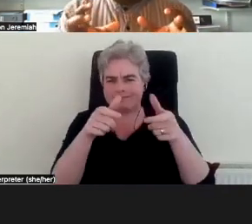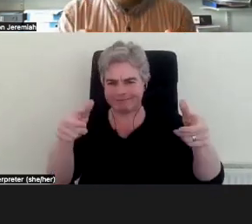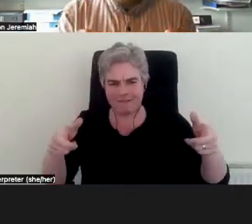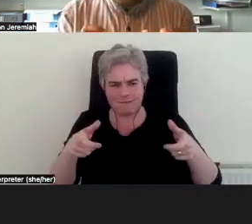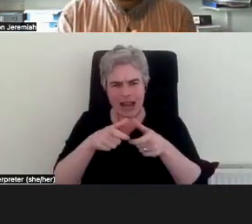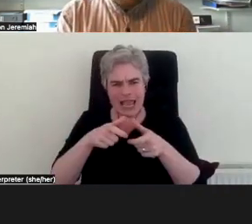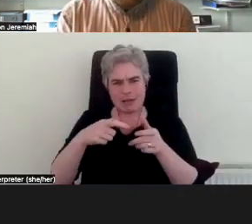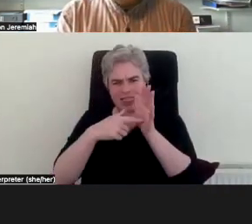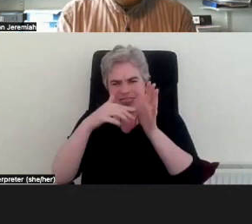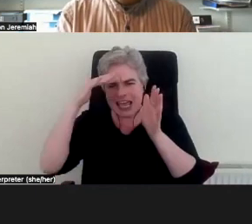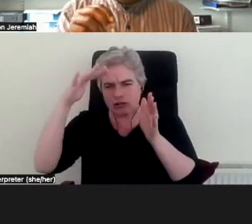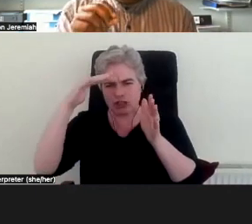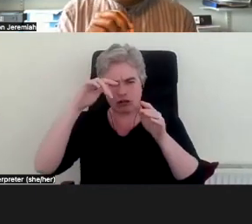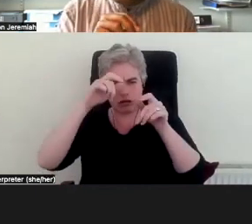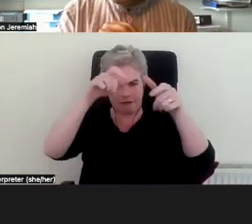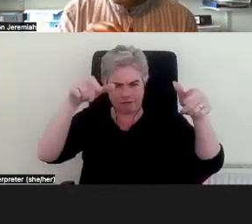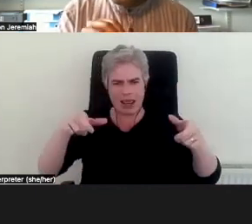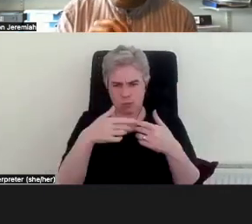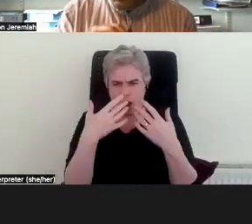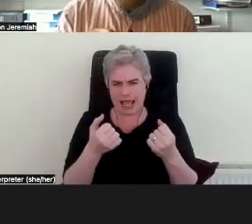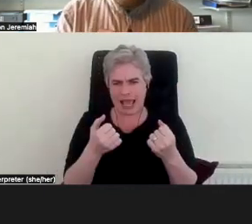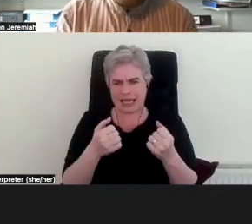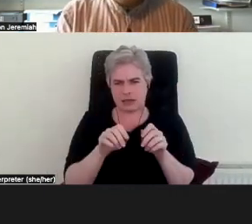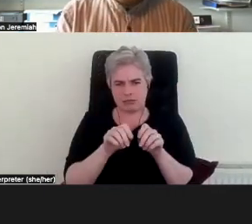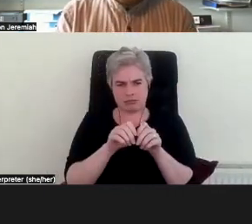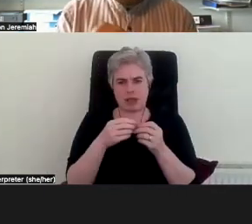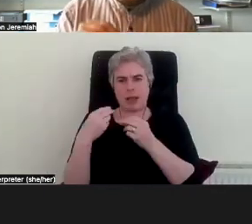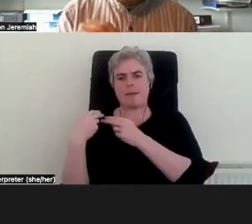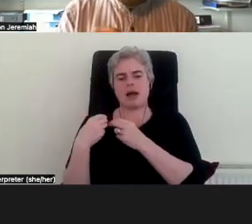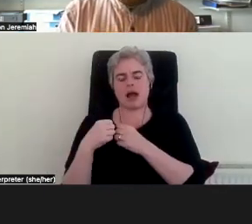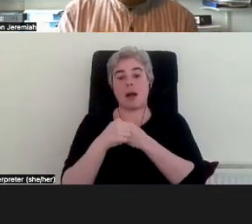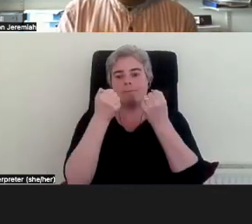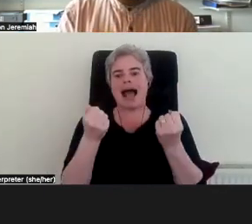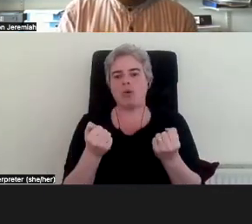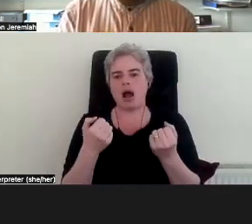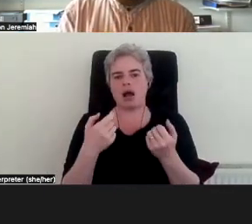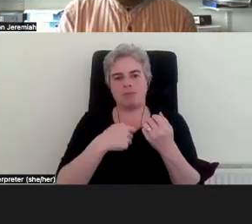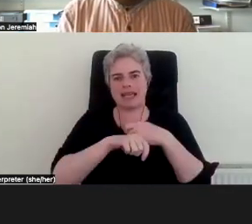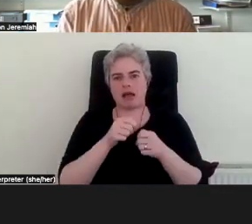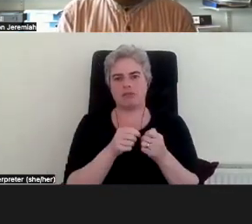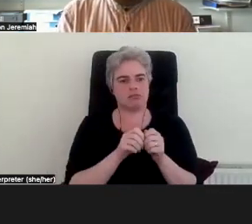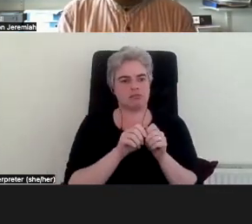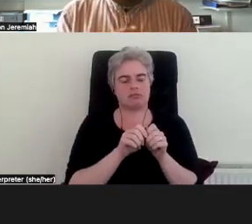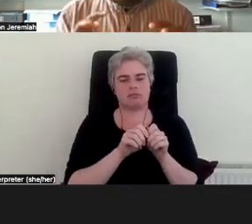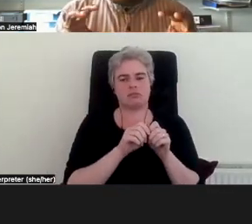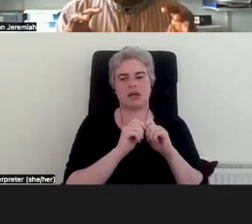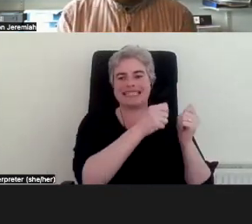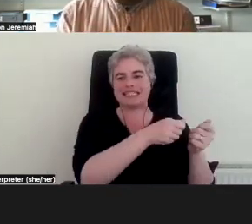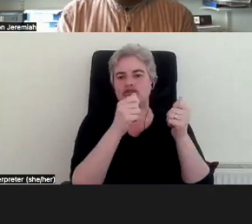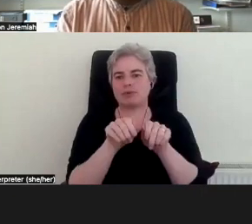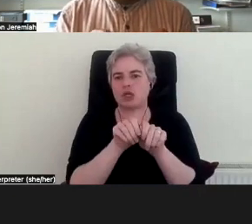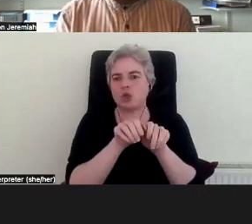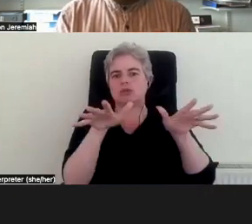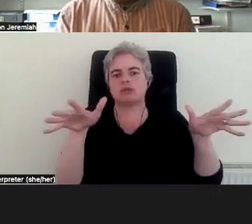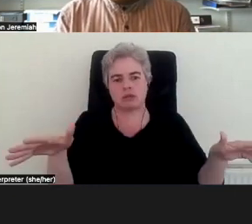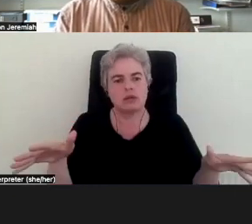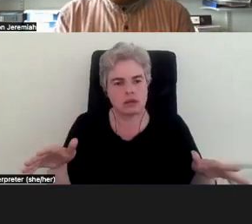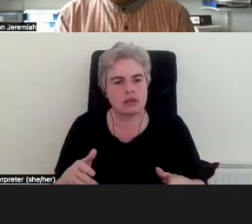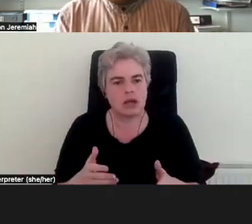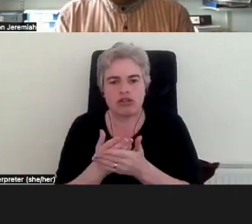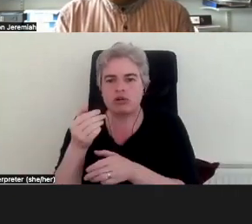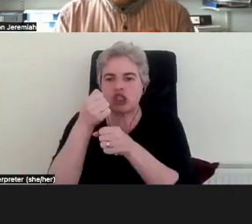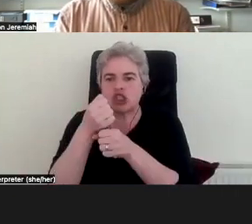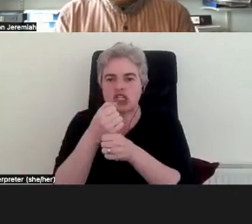theological framework, distribution of power and services through church organizations becomes a